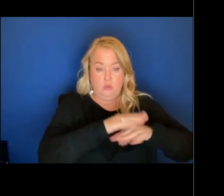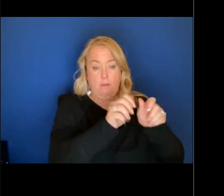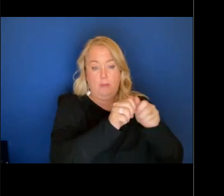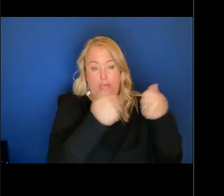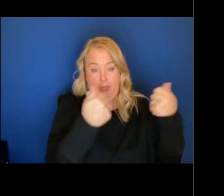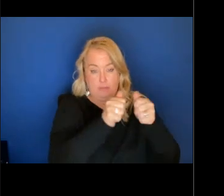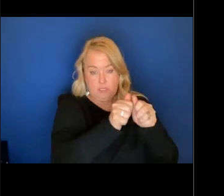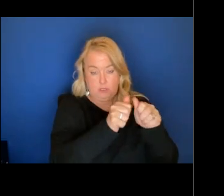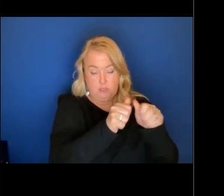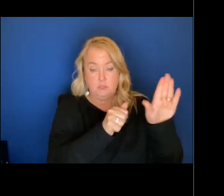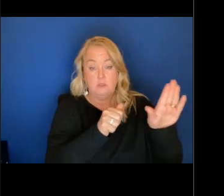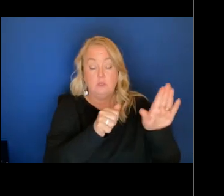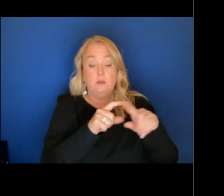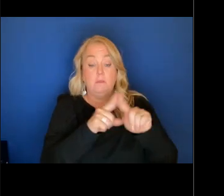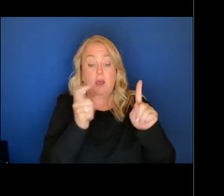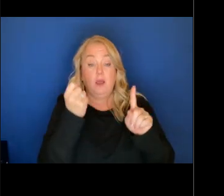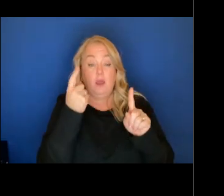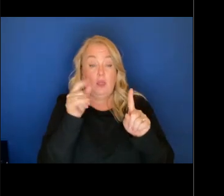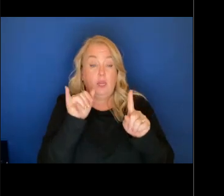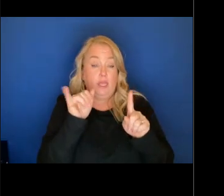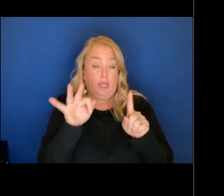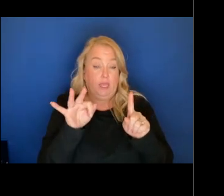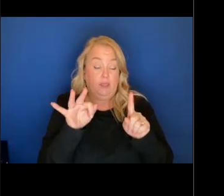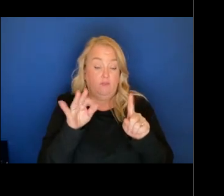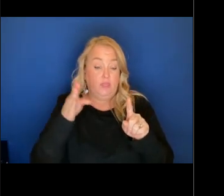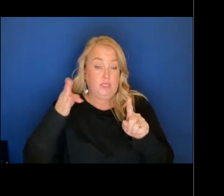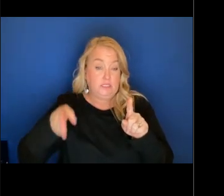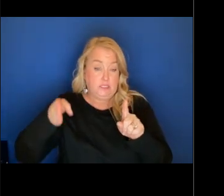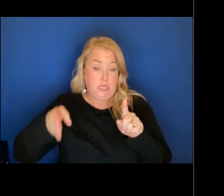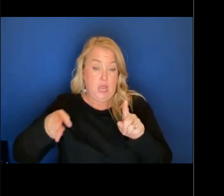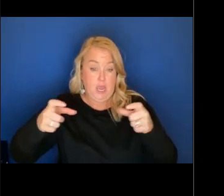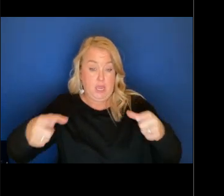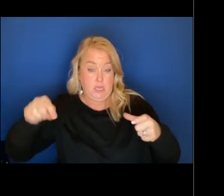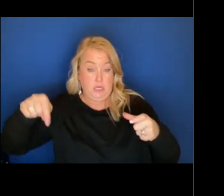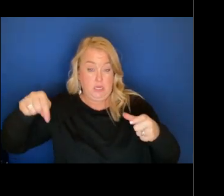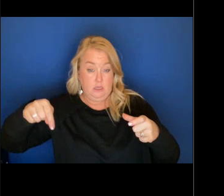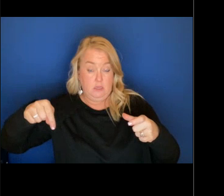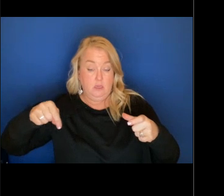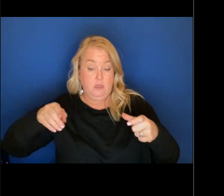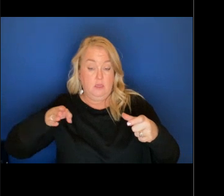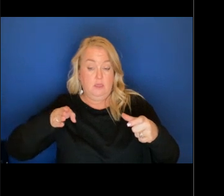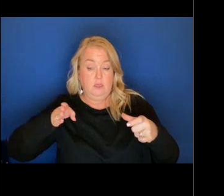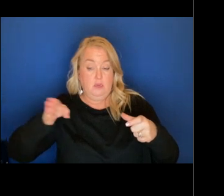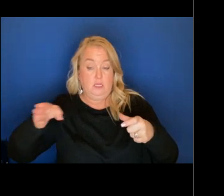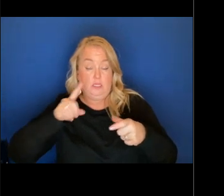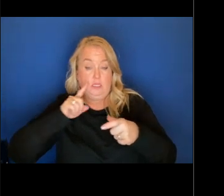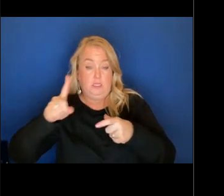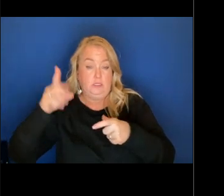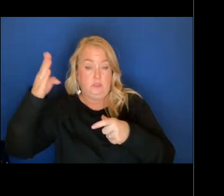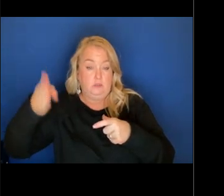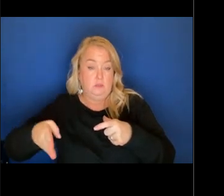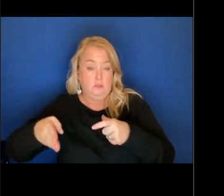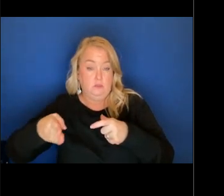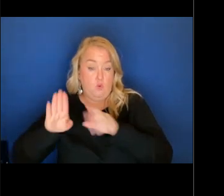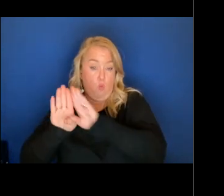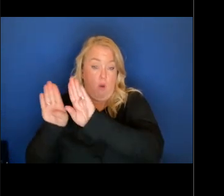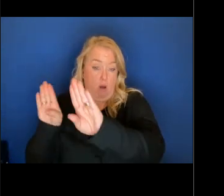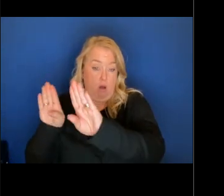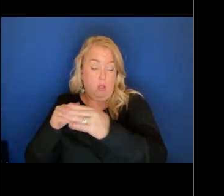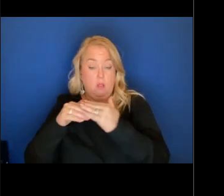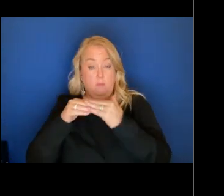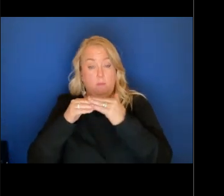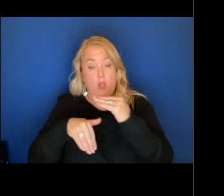provided. Now, if there is a side of that island that leads to a wall, and this is less than 24 inches, and